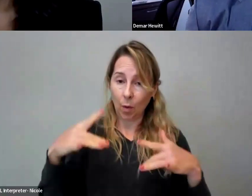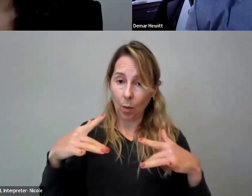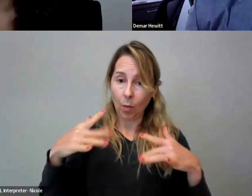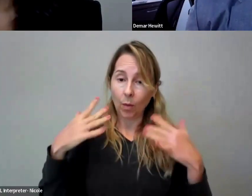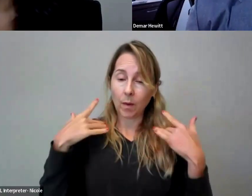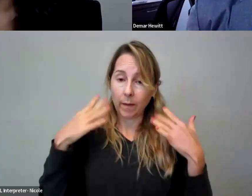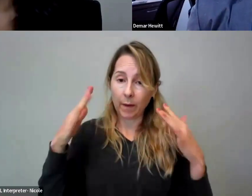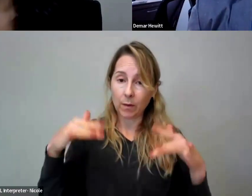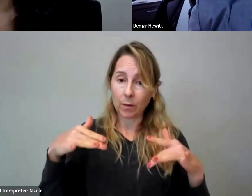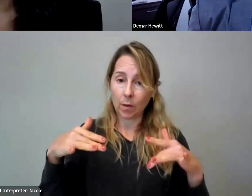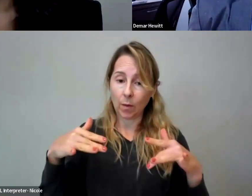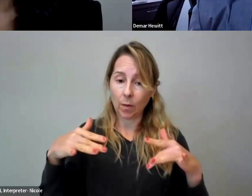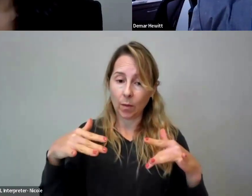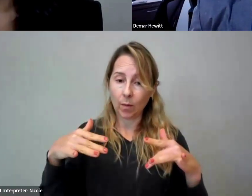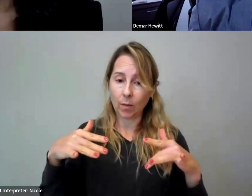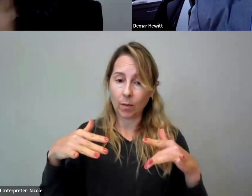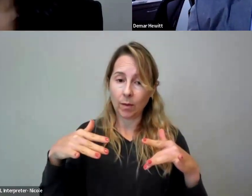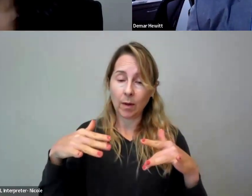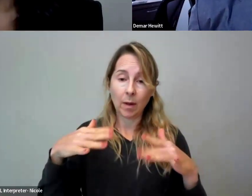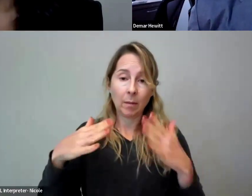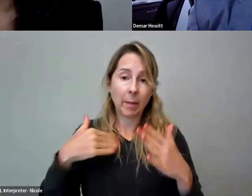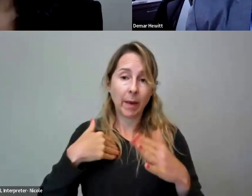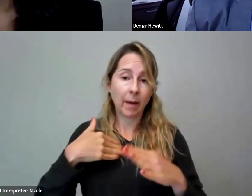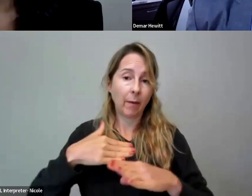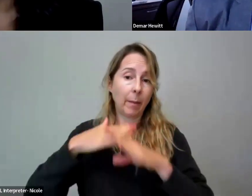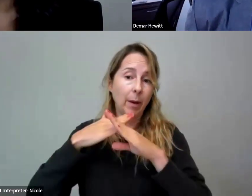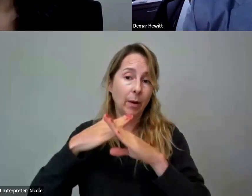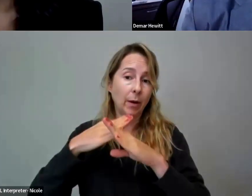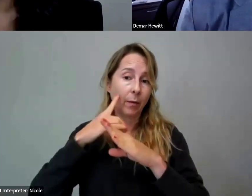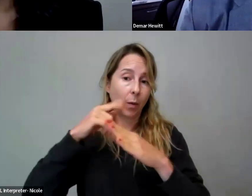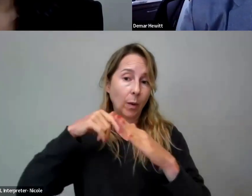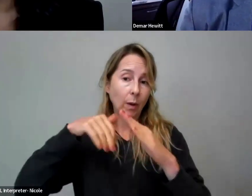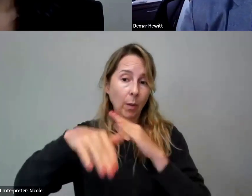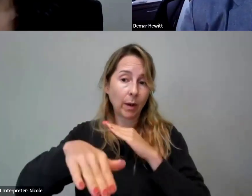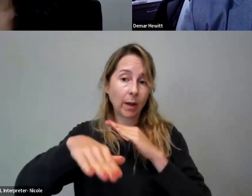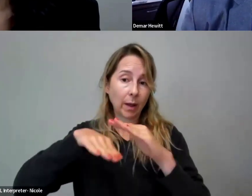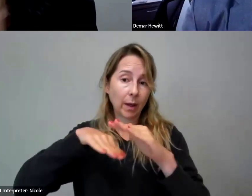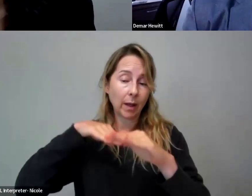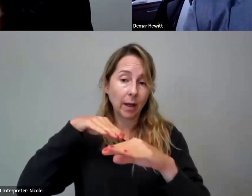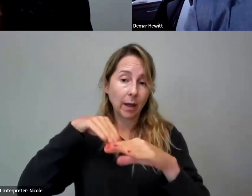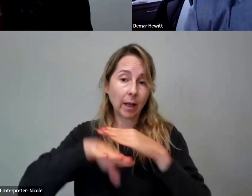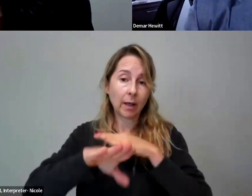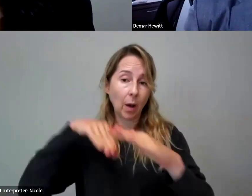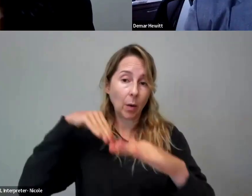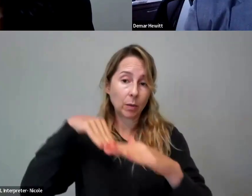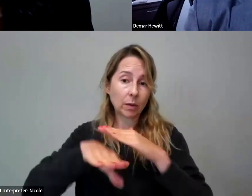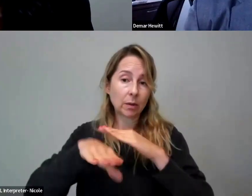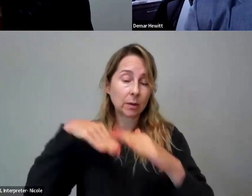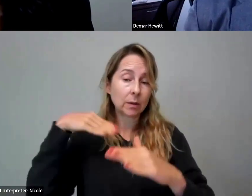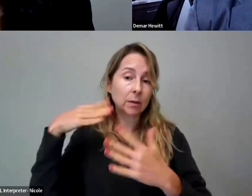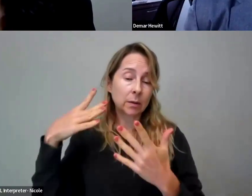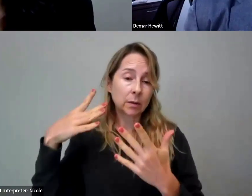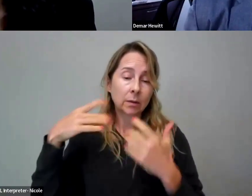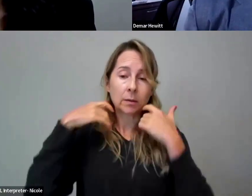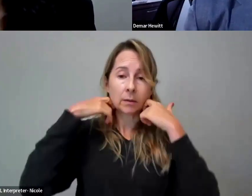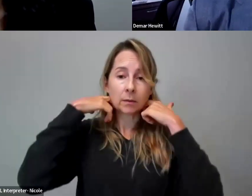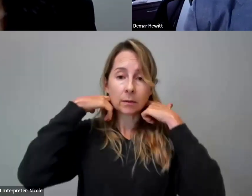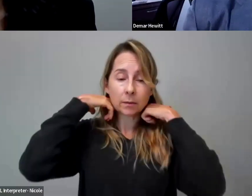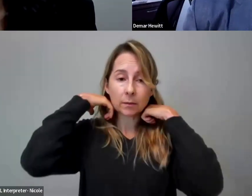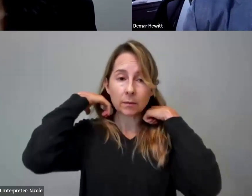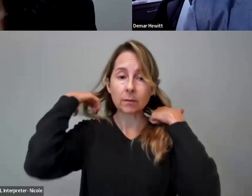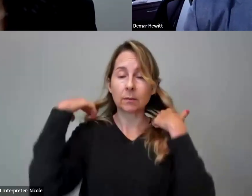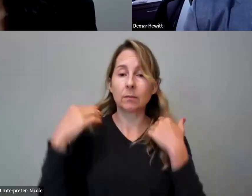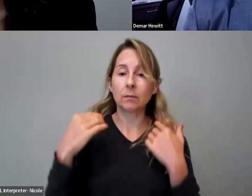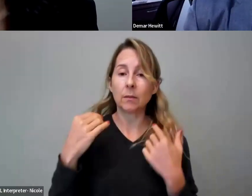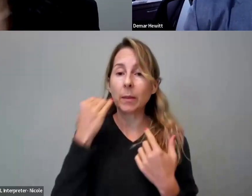snow otherwise presents a barrier to you coming in and out. So if, we're able to clear a